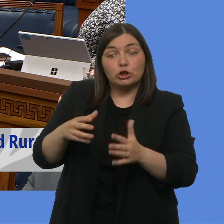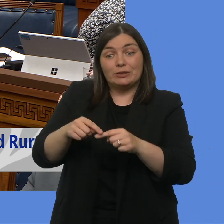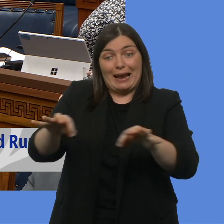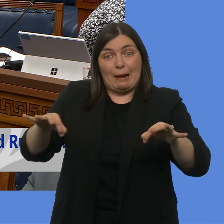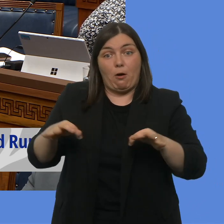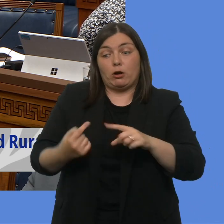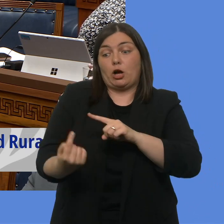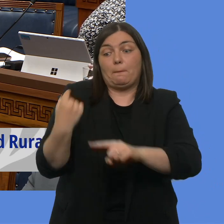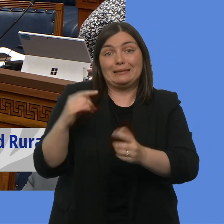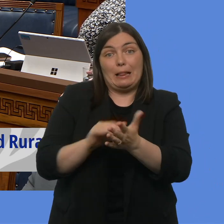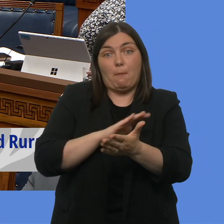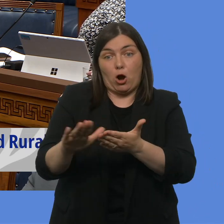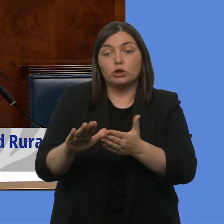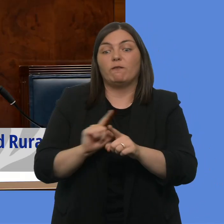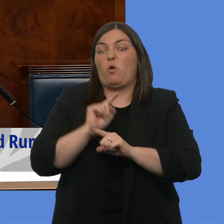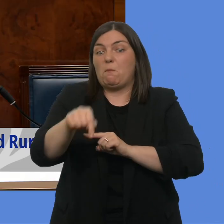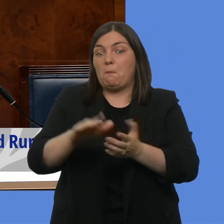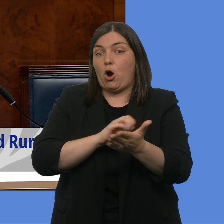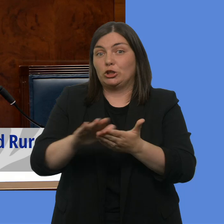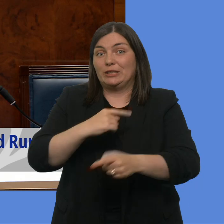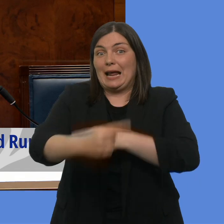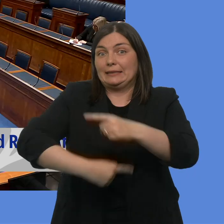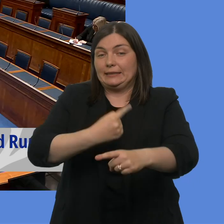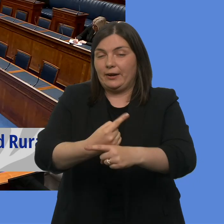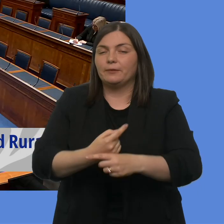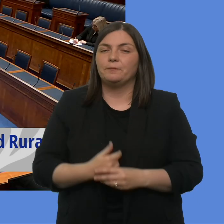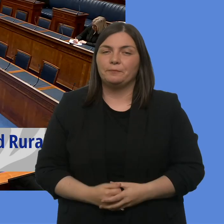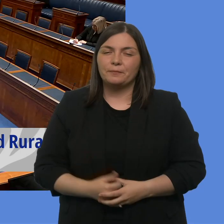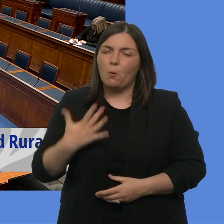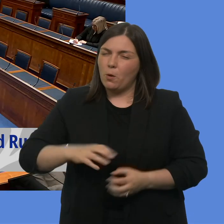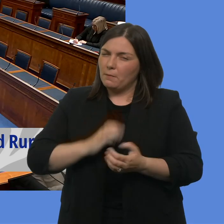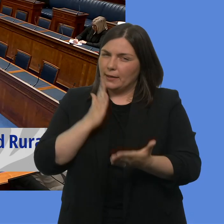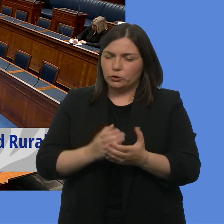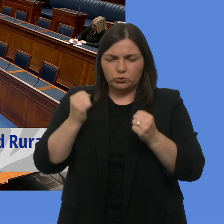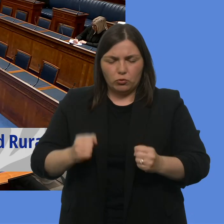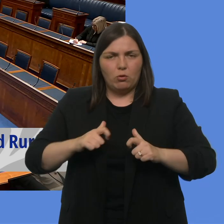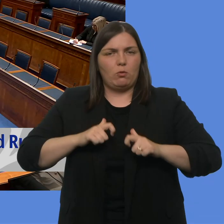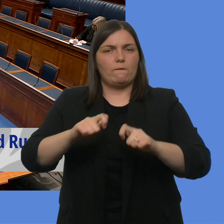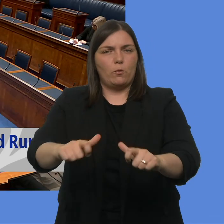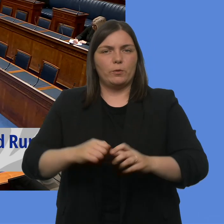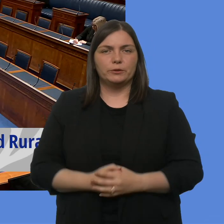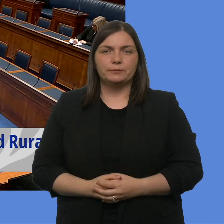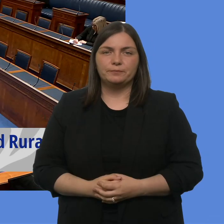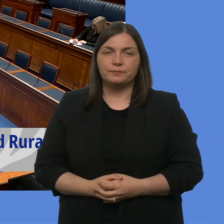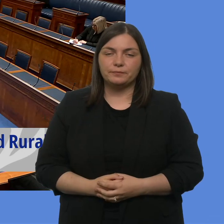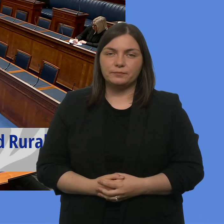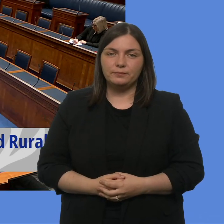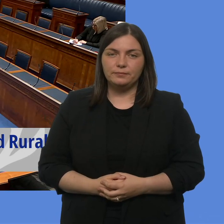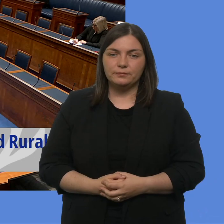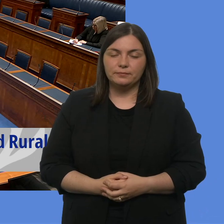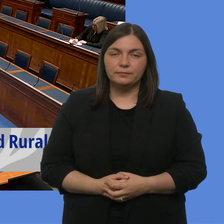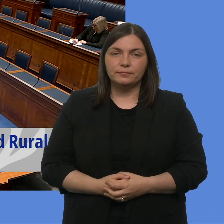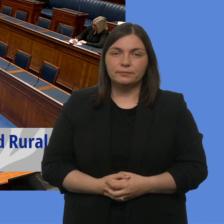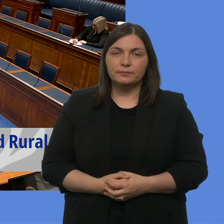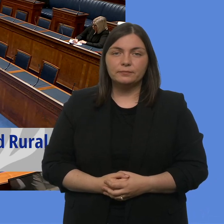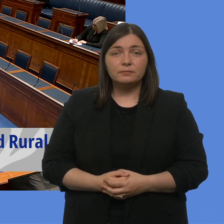forward, and that's something I'm quite keen to do. Jill McElveen. thus far. Can I ask the Minister if he'll be